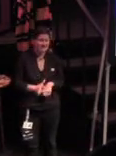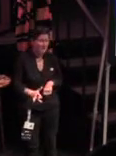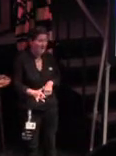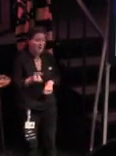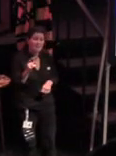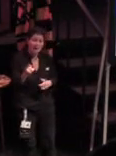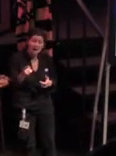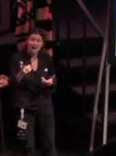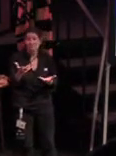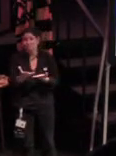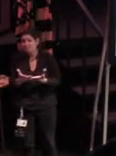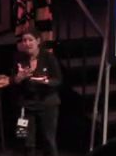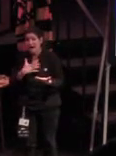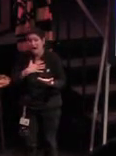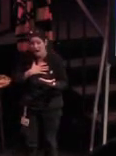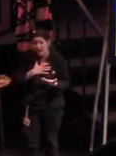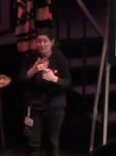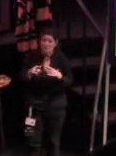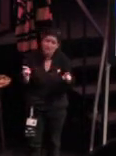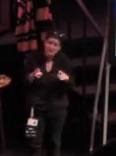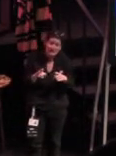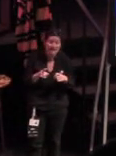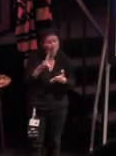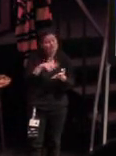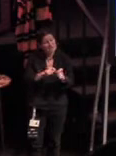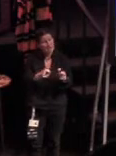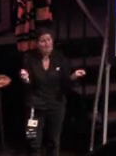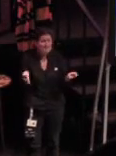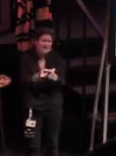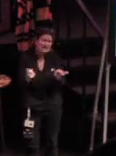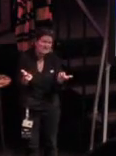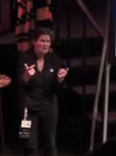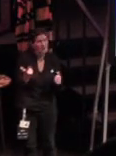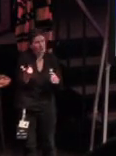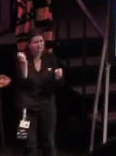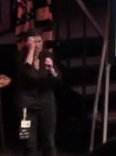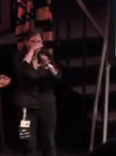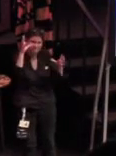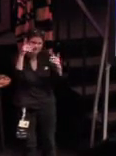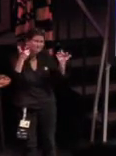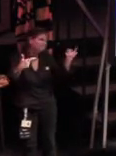like music and I really like magazines. So I feel like, you know, it's kind of, yeah, I'm like, I get it. I get what you guys do.